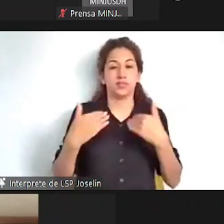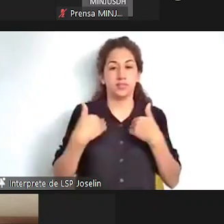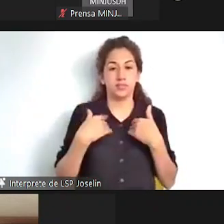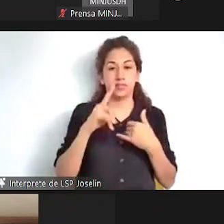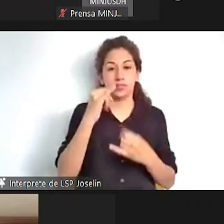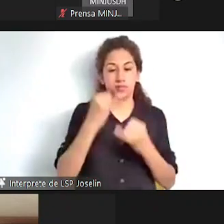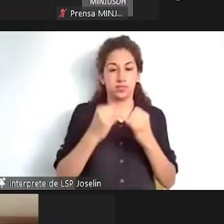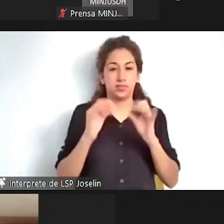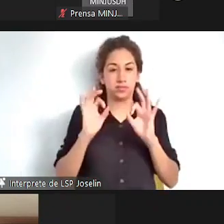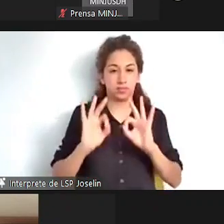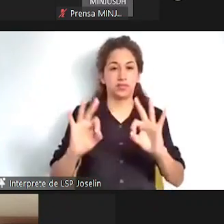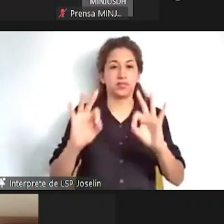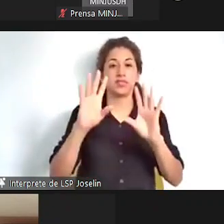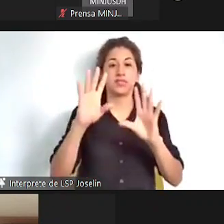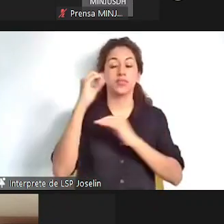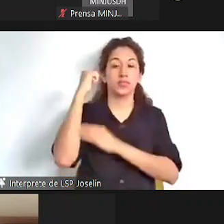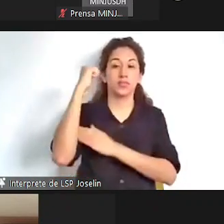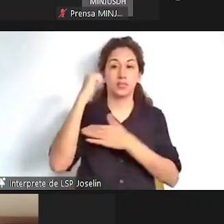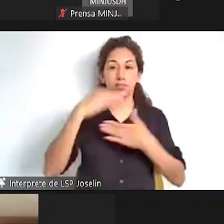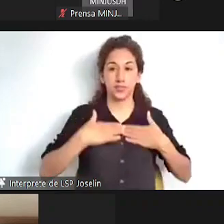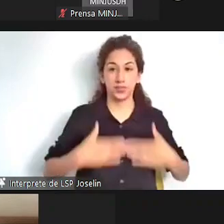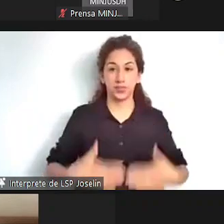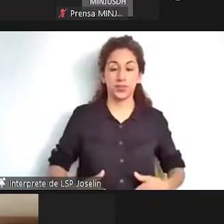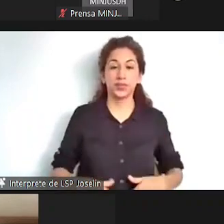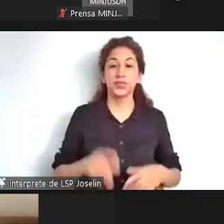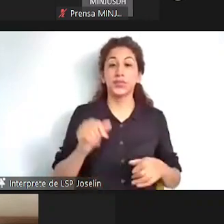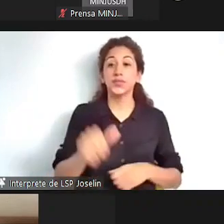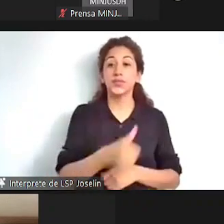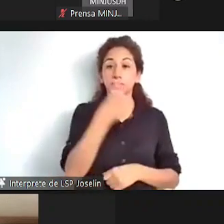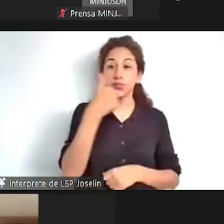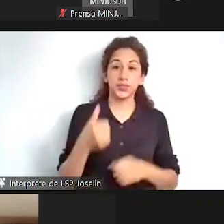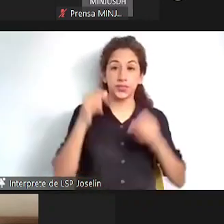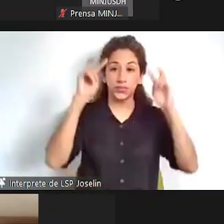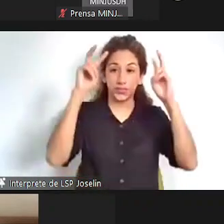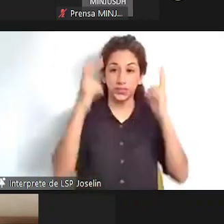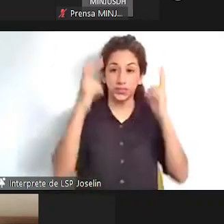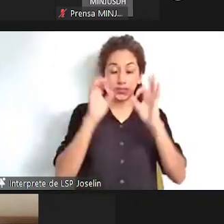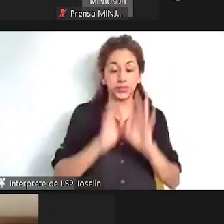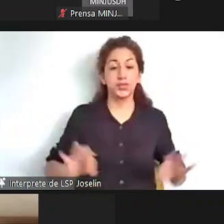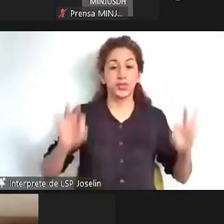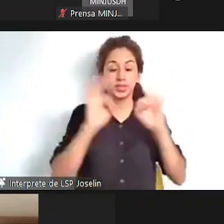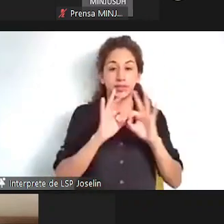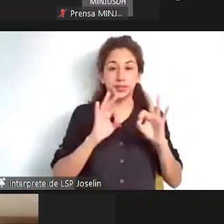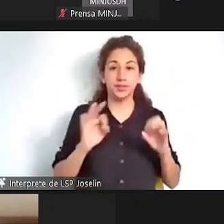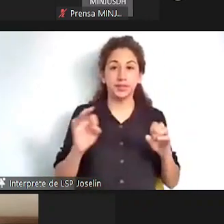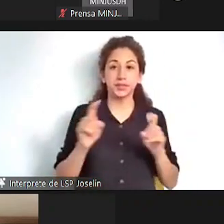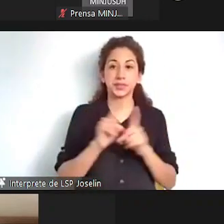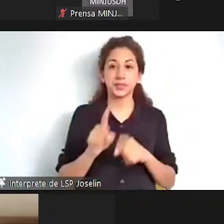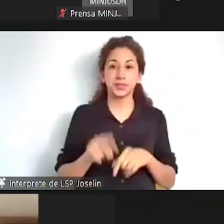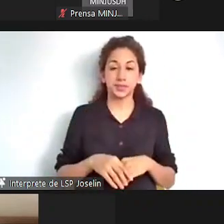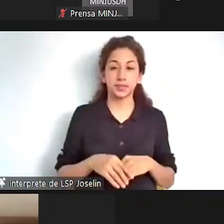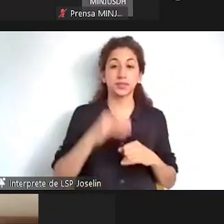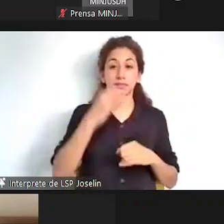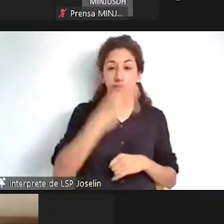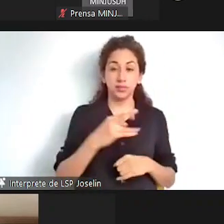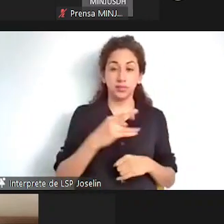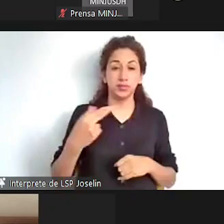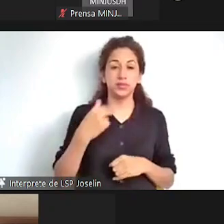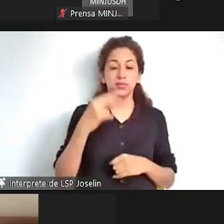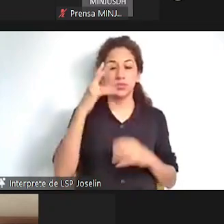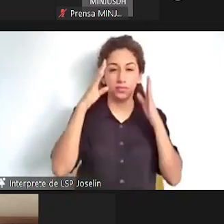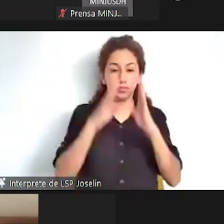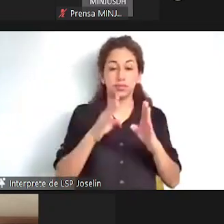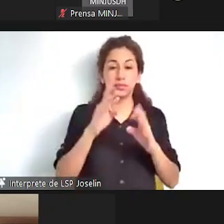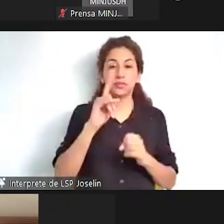mechanisms for due diligence to work adequately in defending the human rights another issue that the